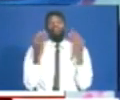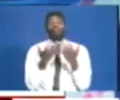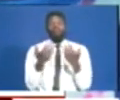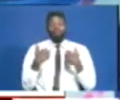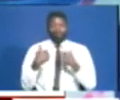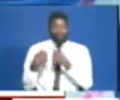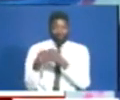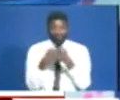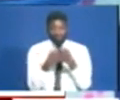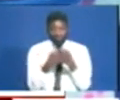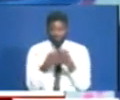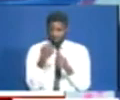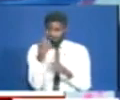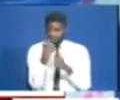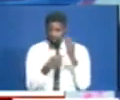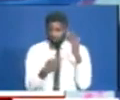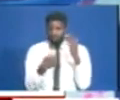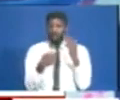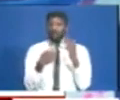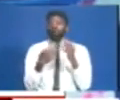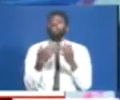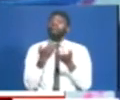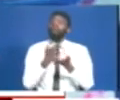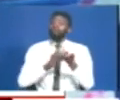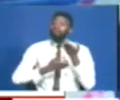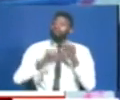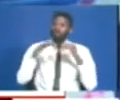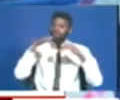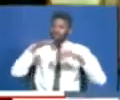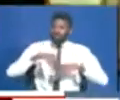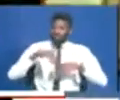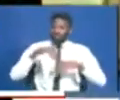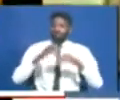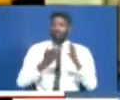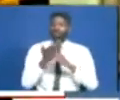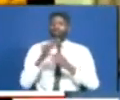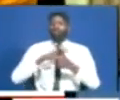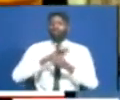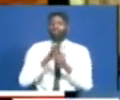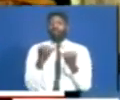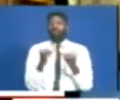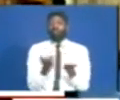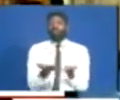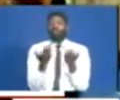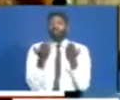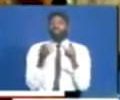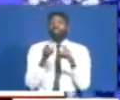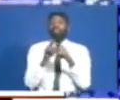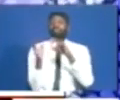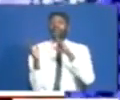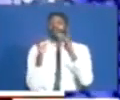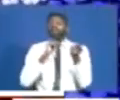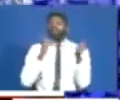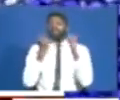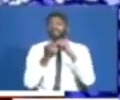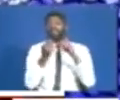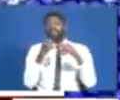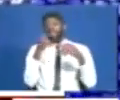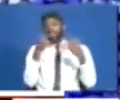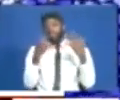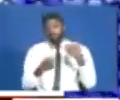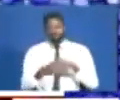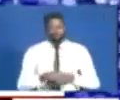from COVID-19 pandemic, climate change, and conflicts, among other global challenges. Al Salman further says his government will